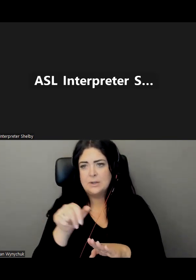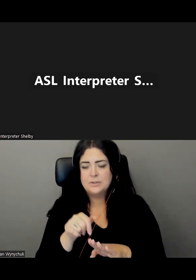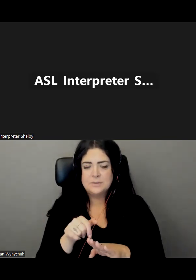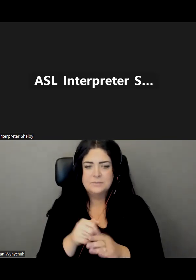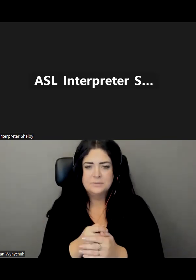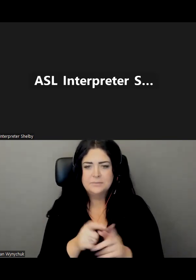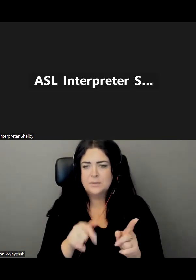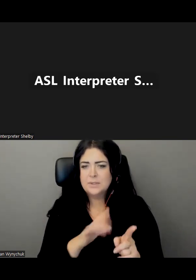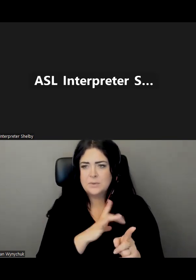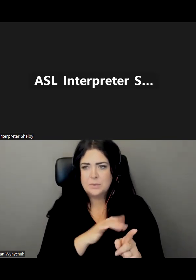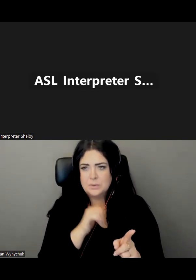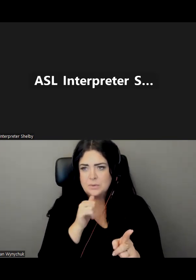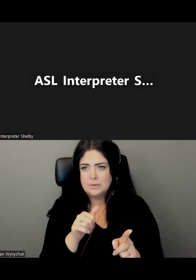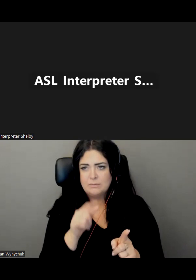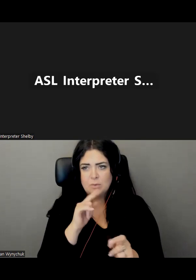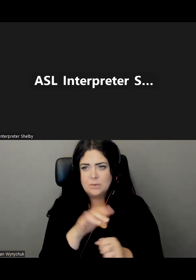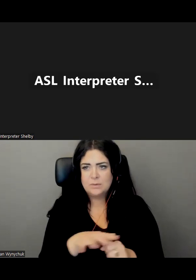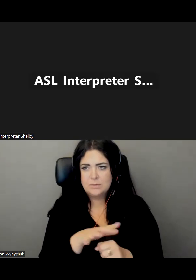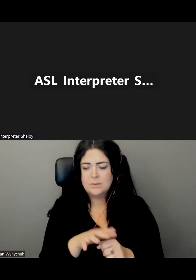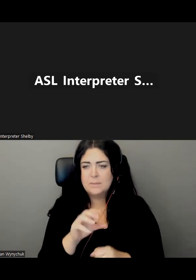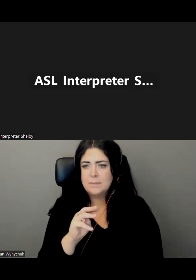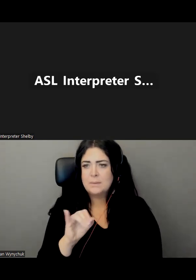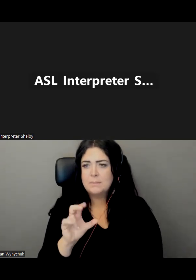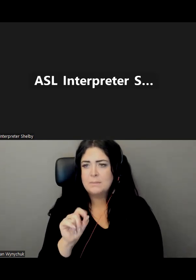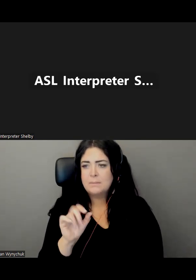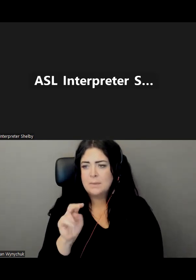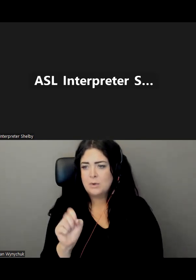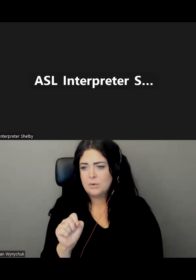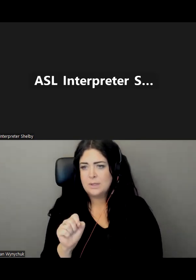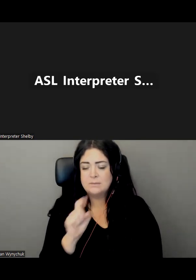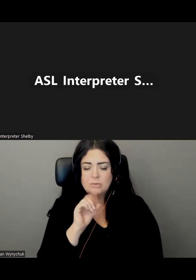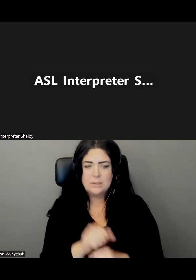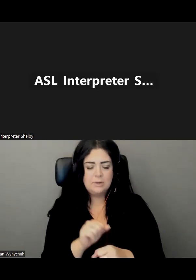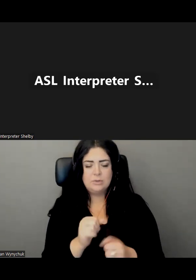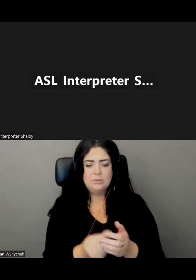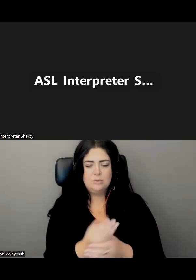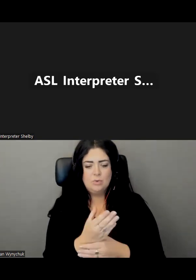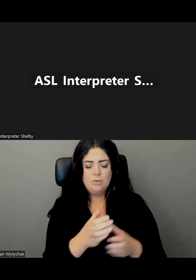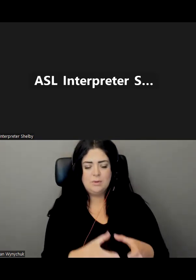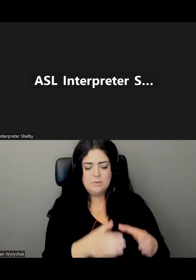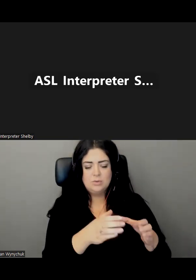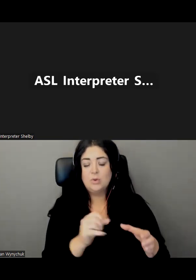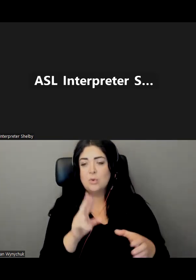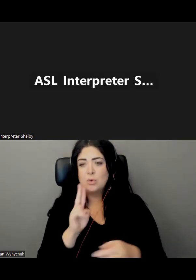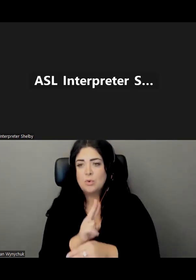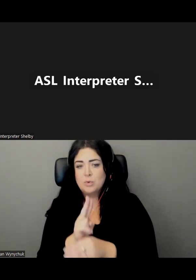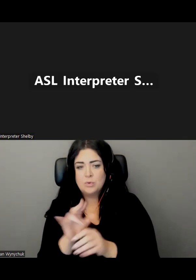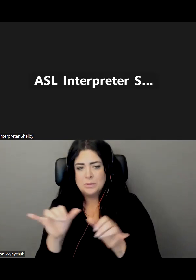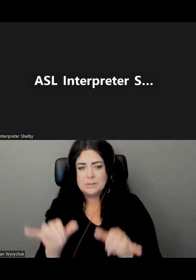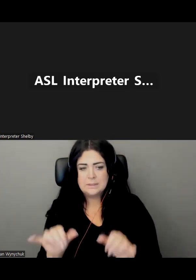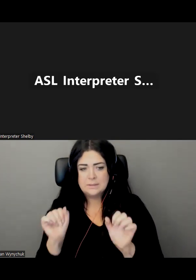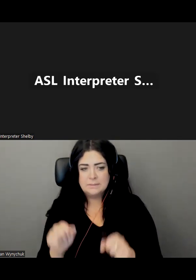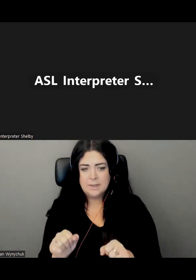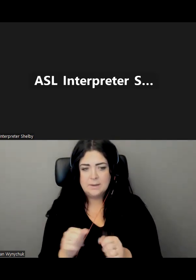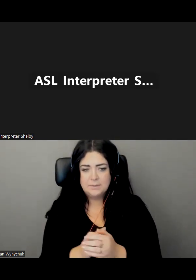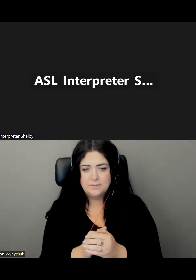issue. But for microgreens, you can either grow in the actual jars, or you could grow in the full-on system. The full-on system will